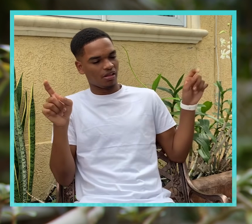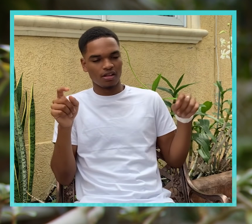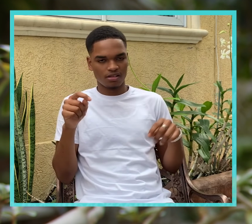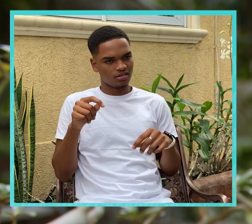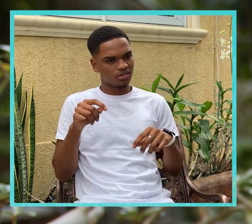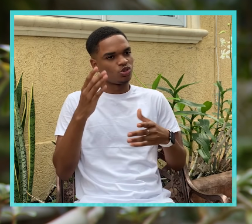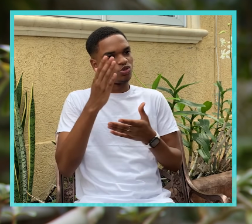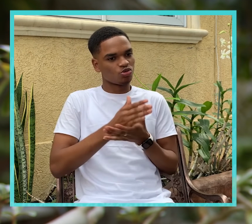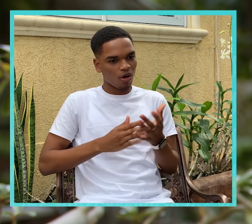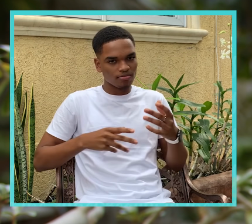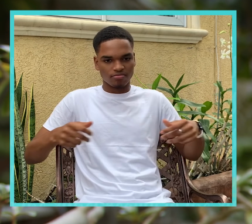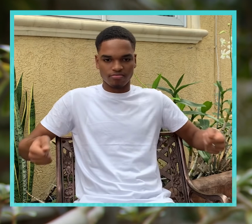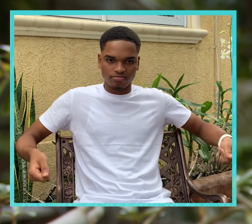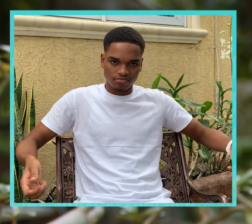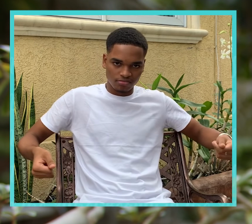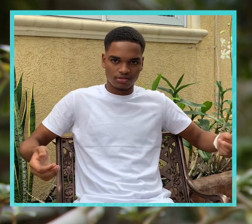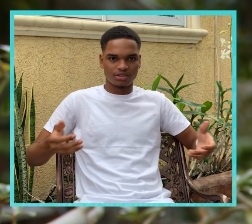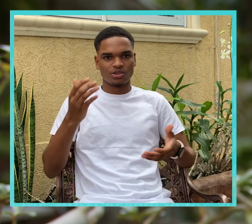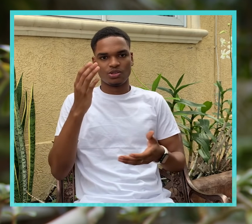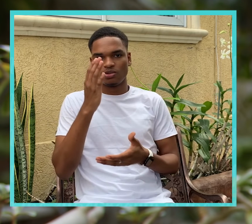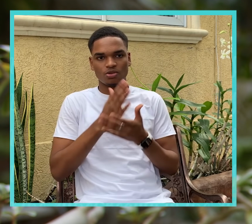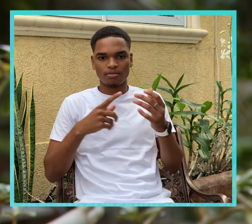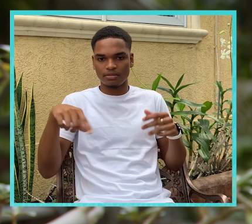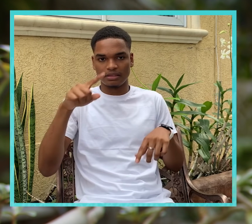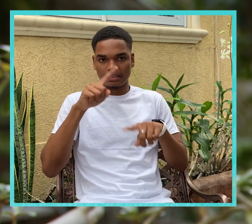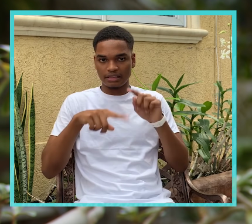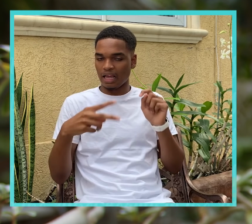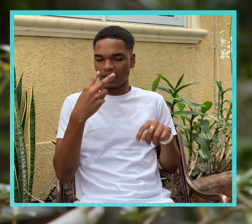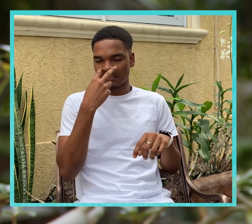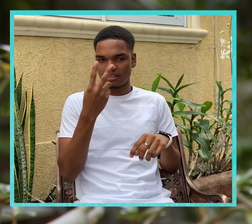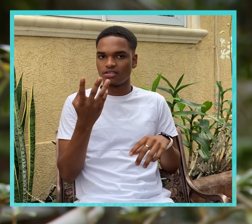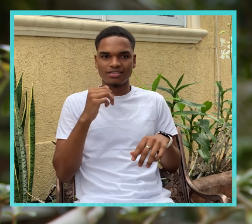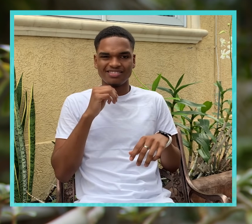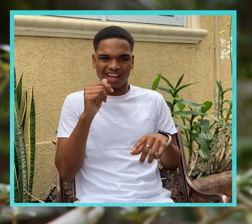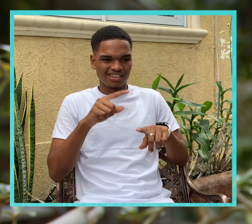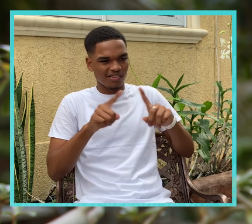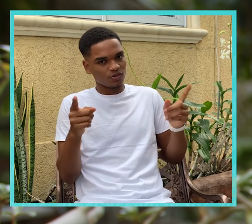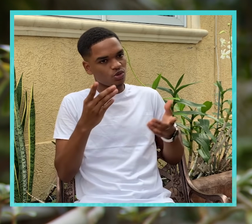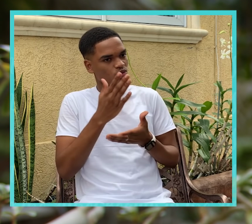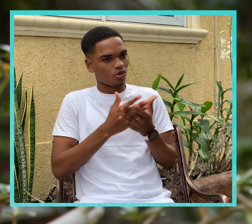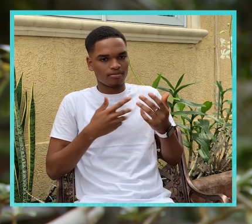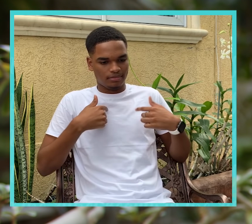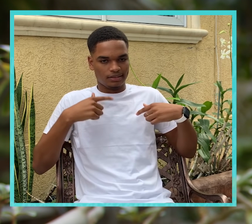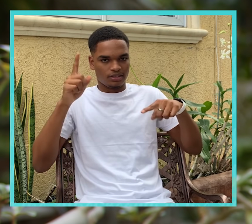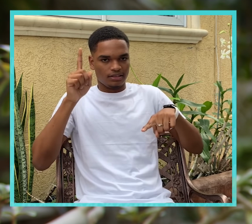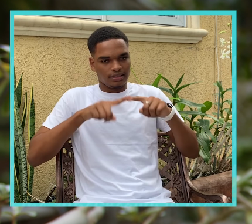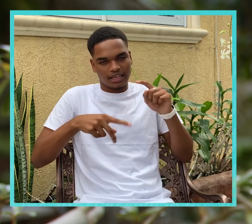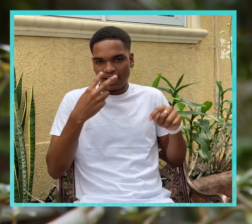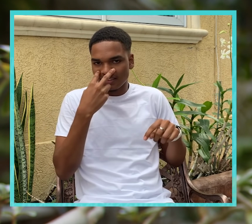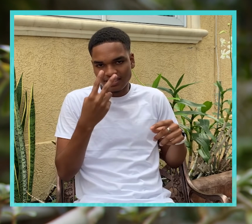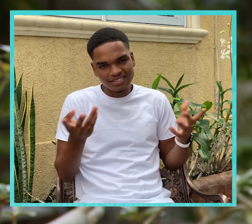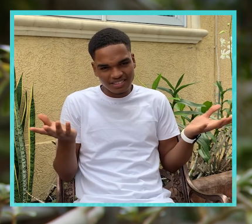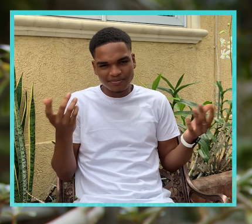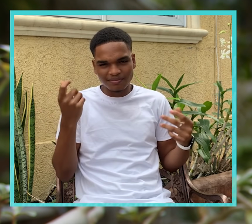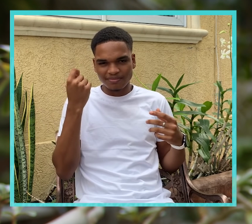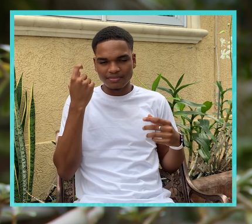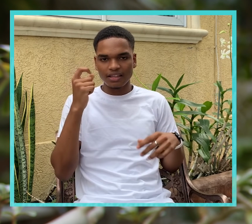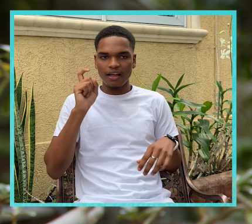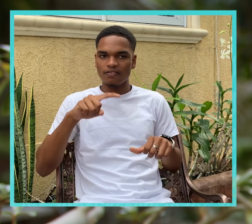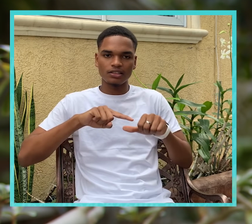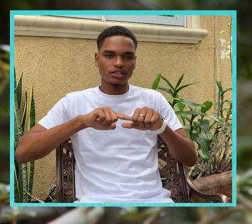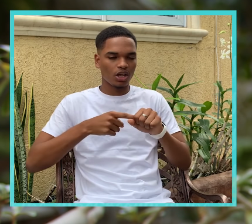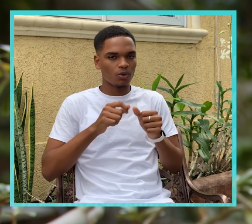wheelchairs. If you see somebody who is unable to see, it's not abnormal. Some people are just not able to see. And so we have to start